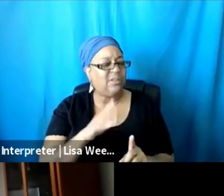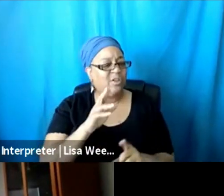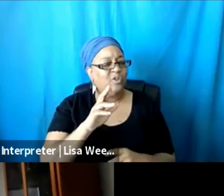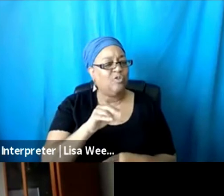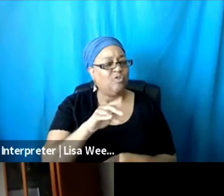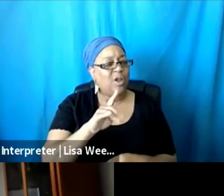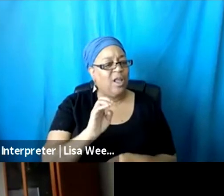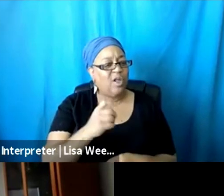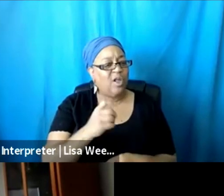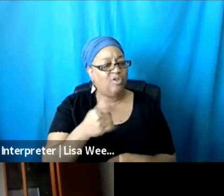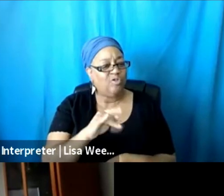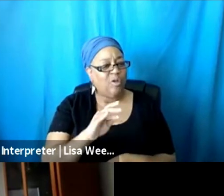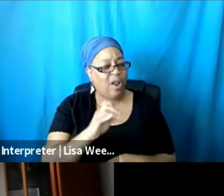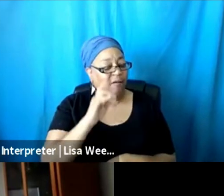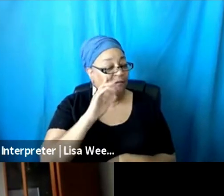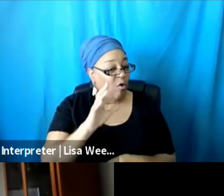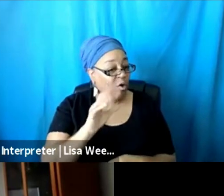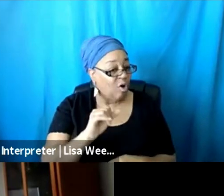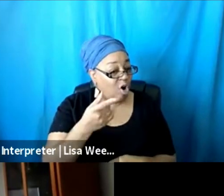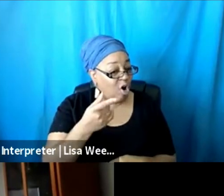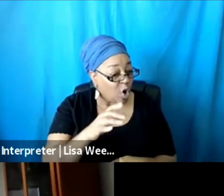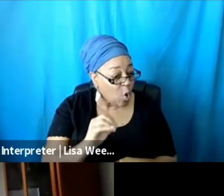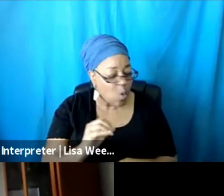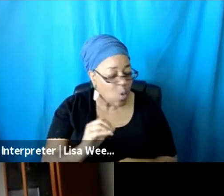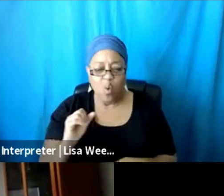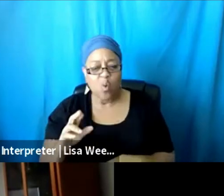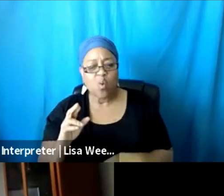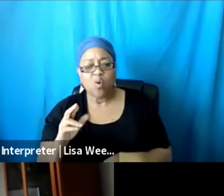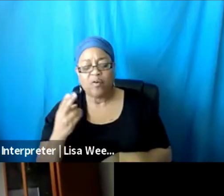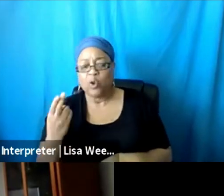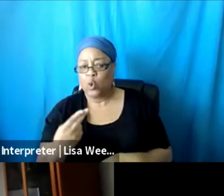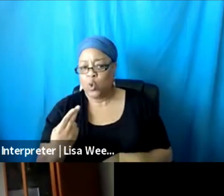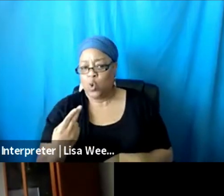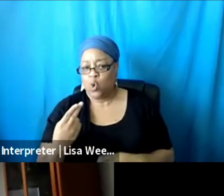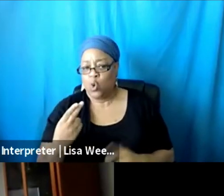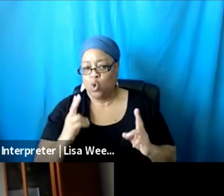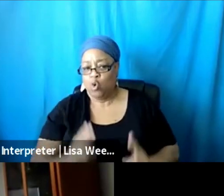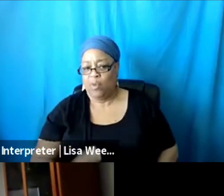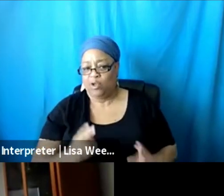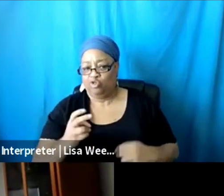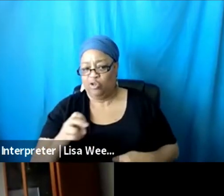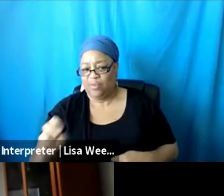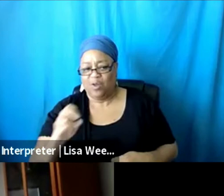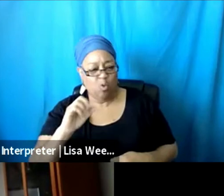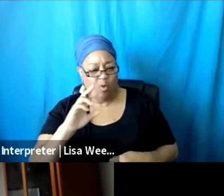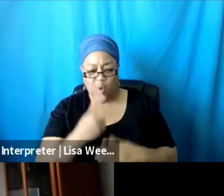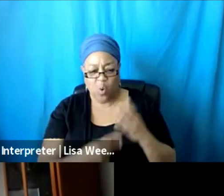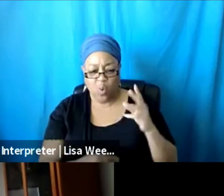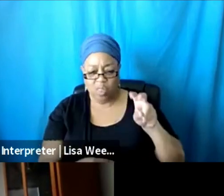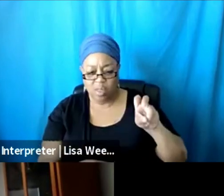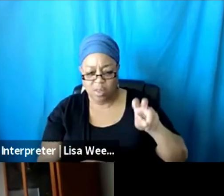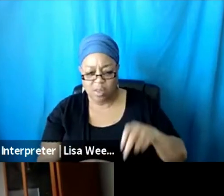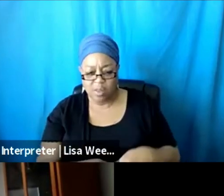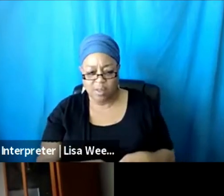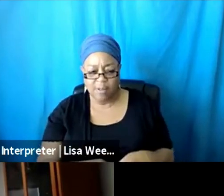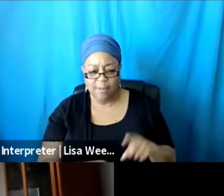was given was for cargo or for human transportation, or both?